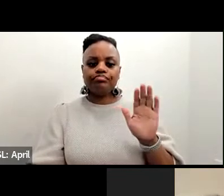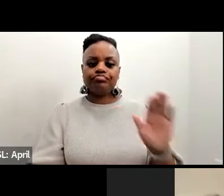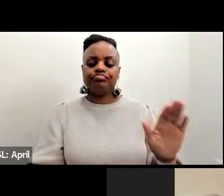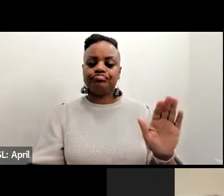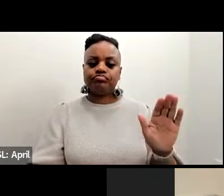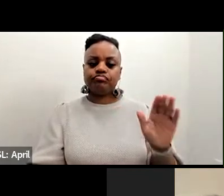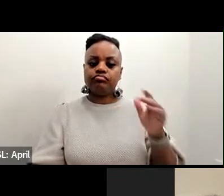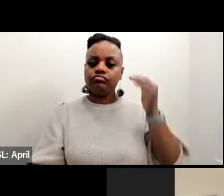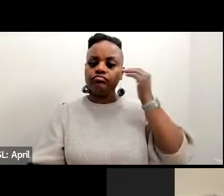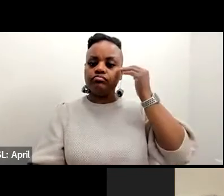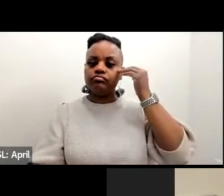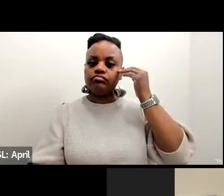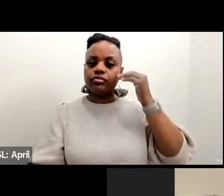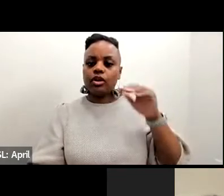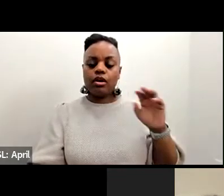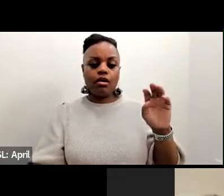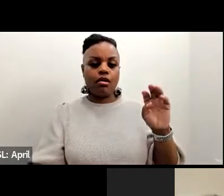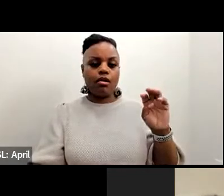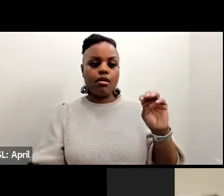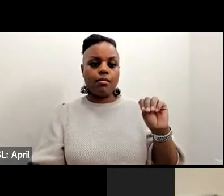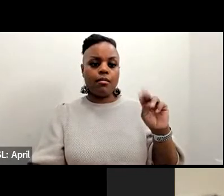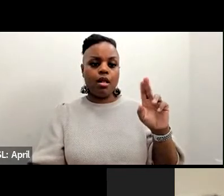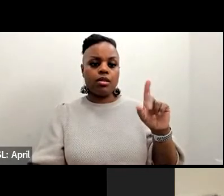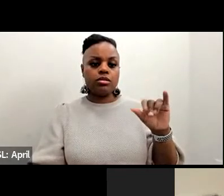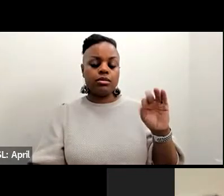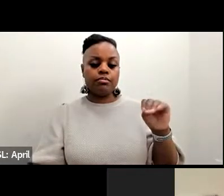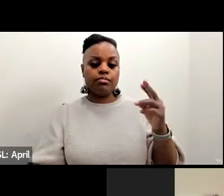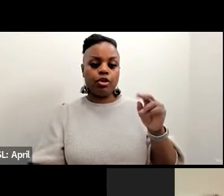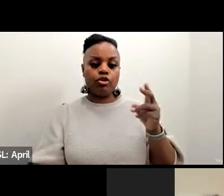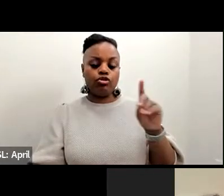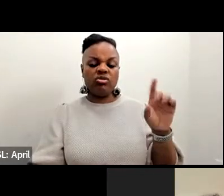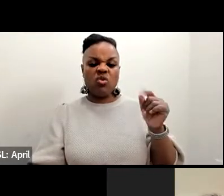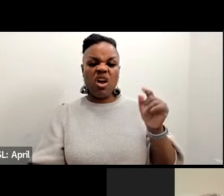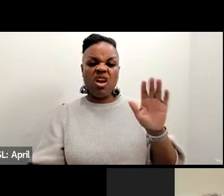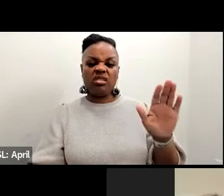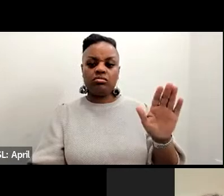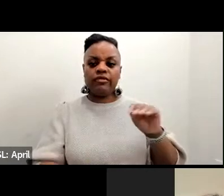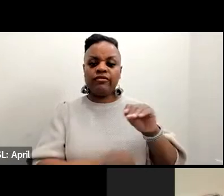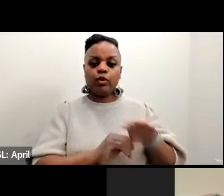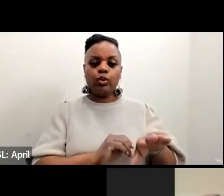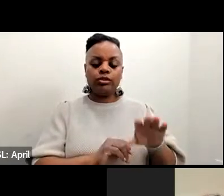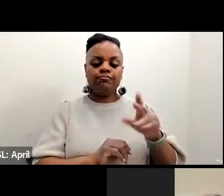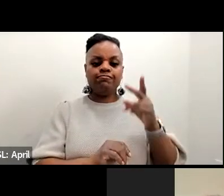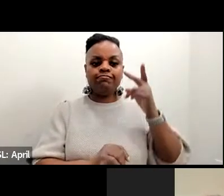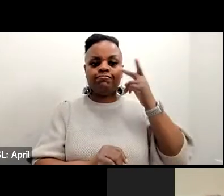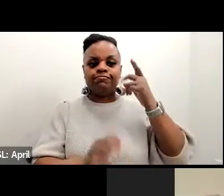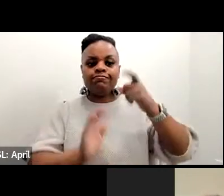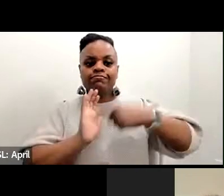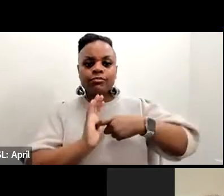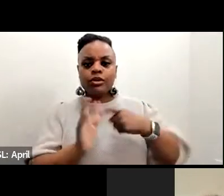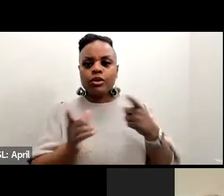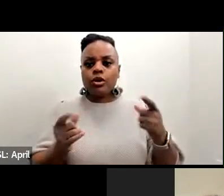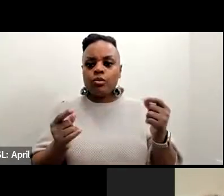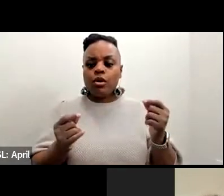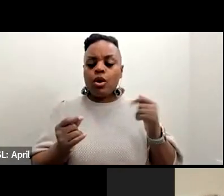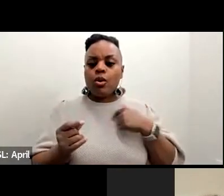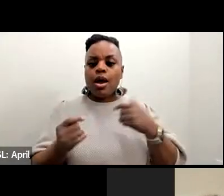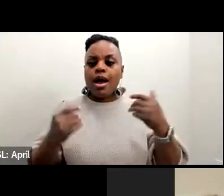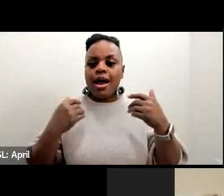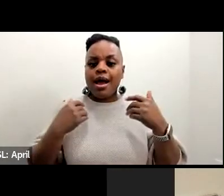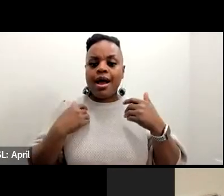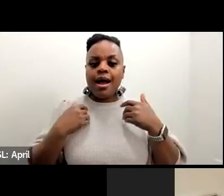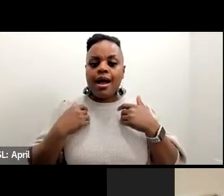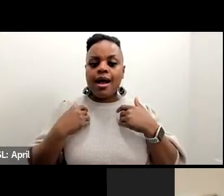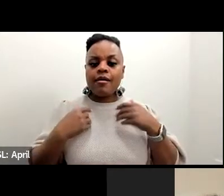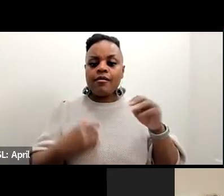was president of Egypt, and for a brief moment, the Brotherhood had the levers of a powerful modern state at its disposal. What do you